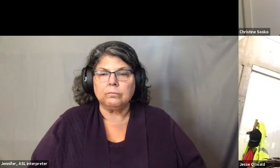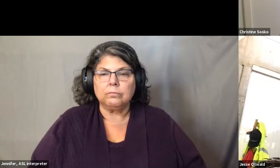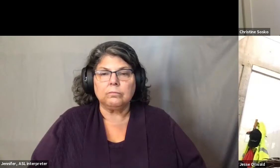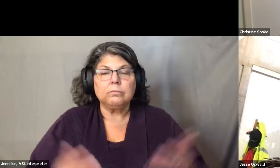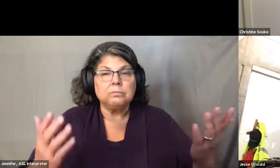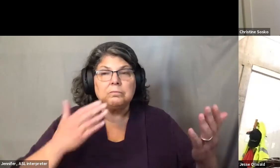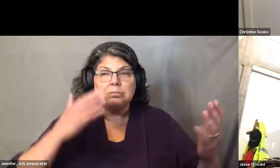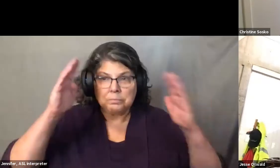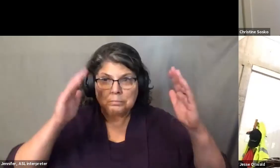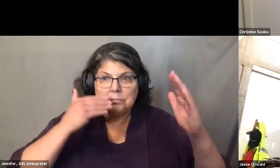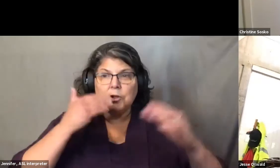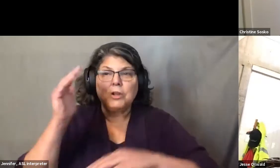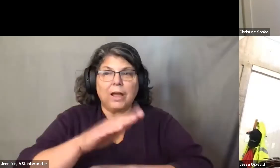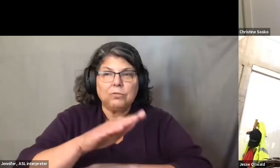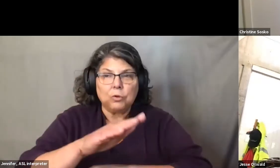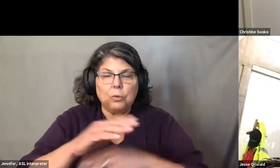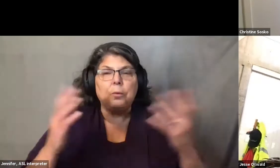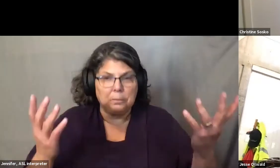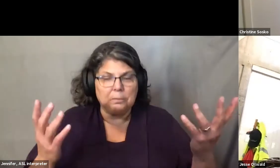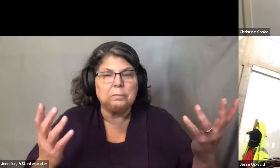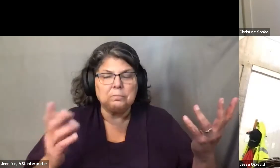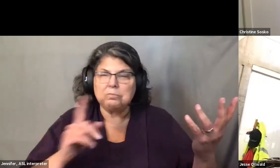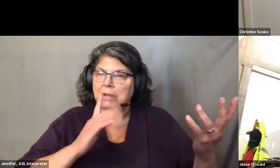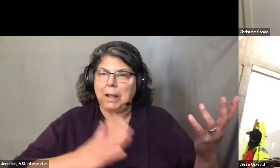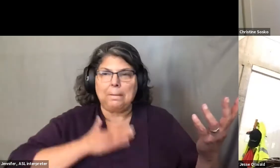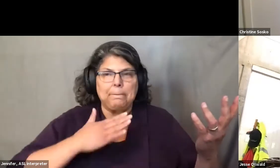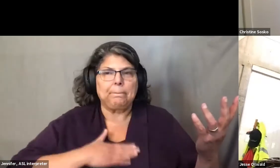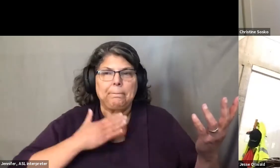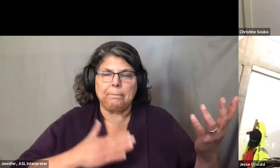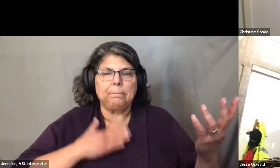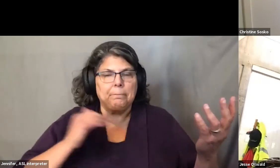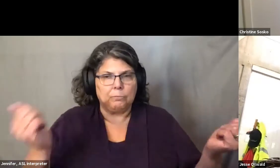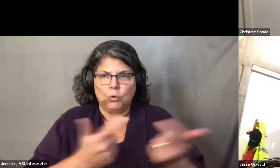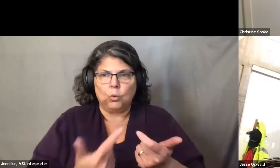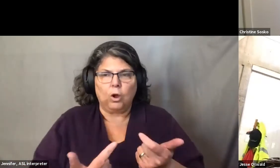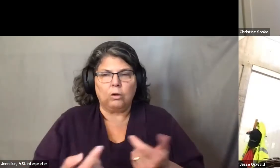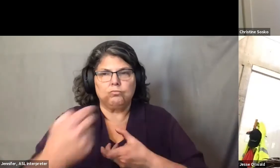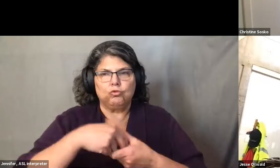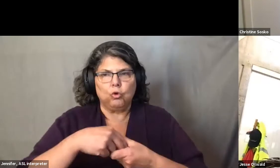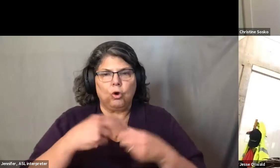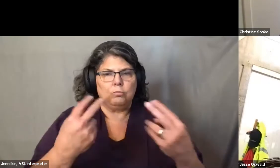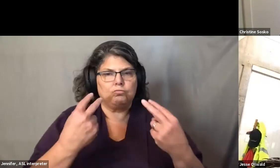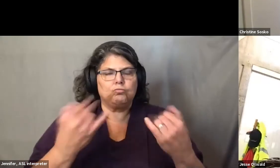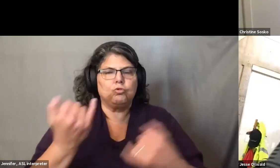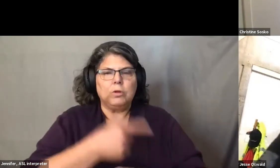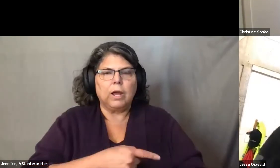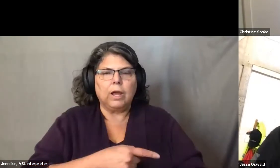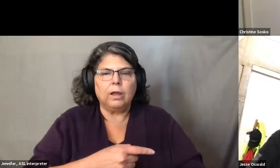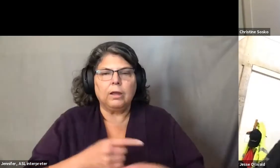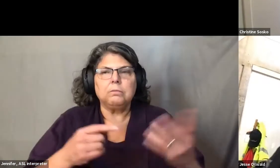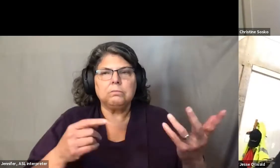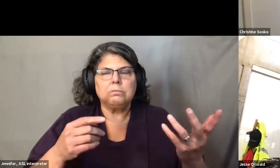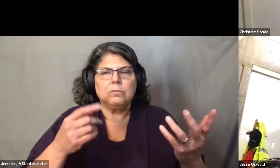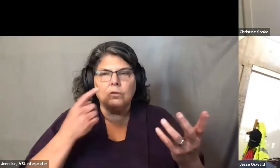So good afternoon, everybody. We're really pleased that you could join us today for the fire debris